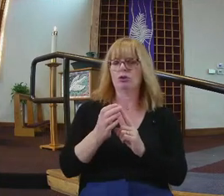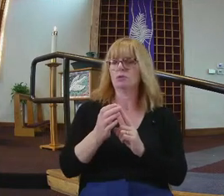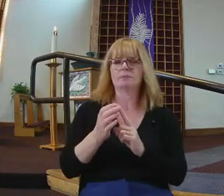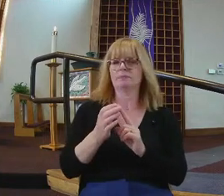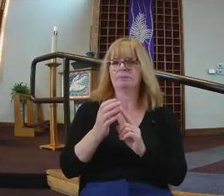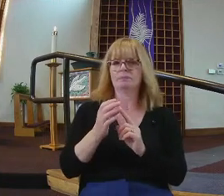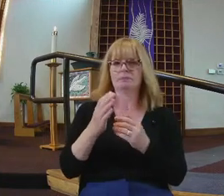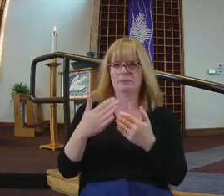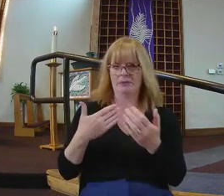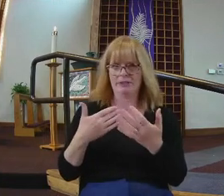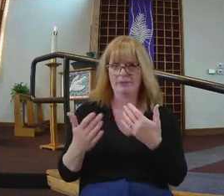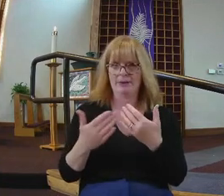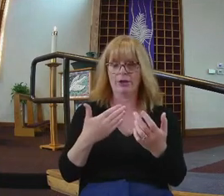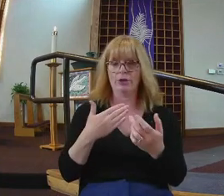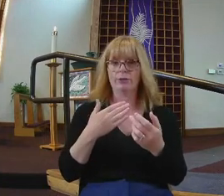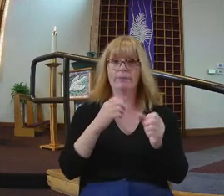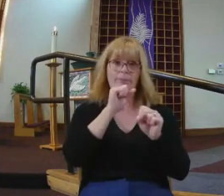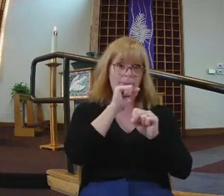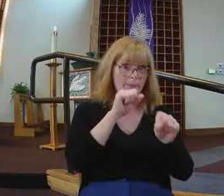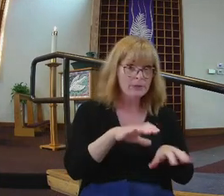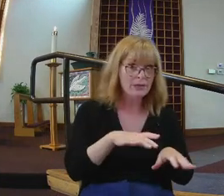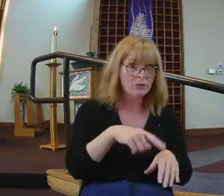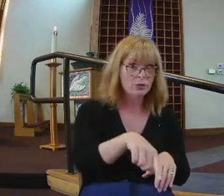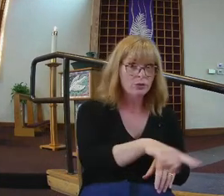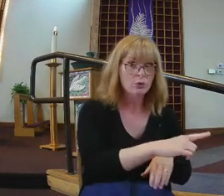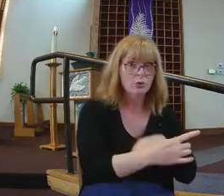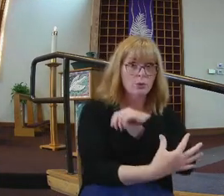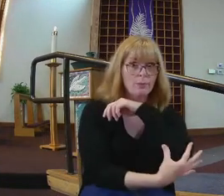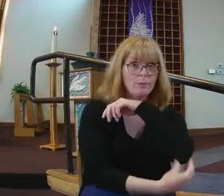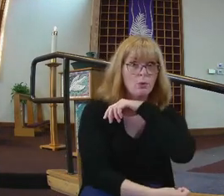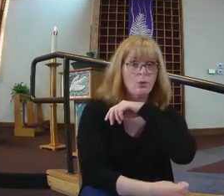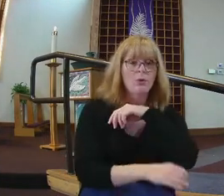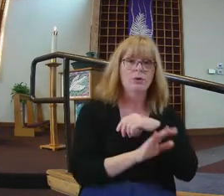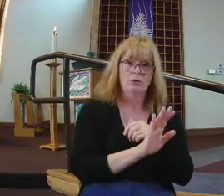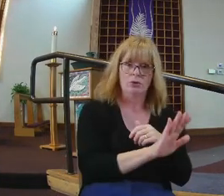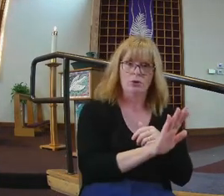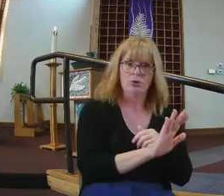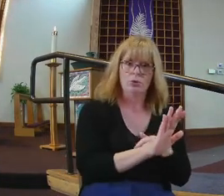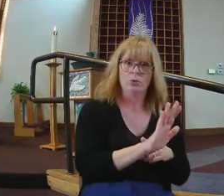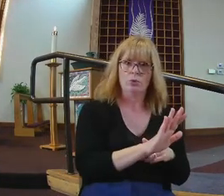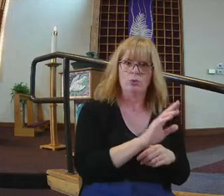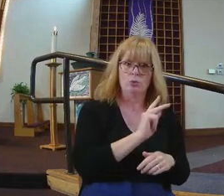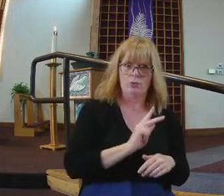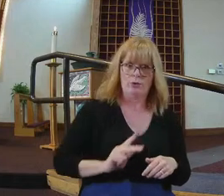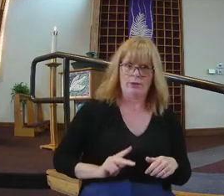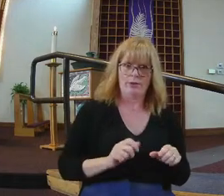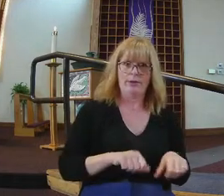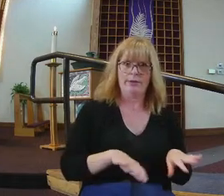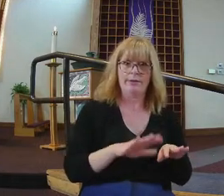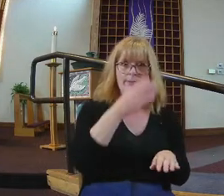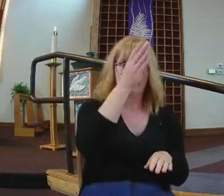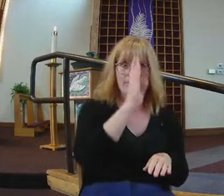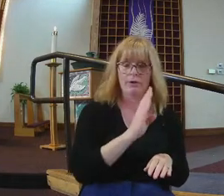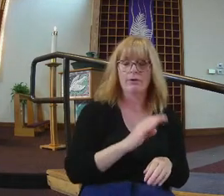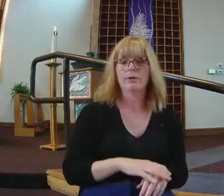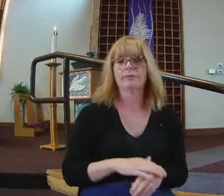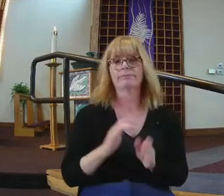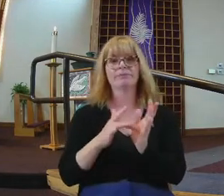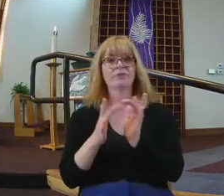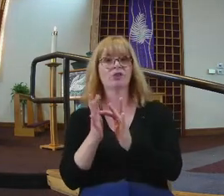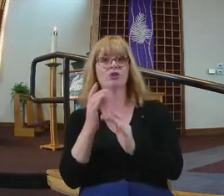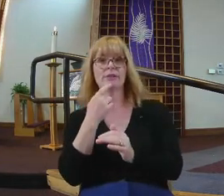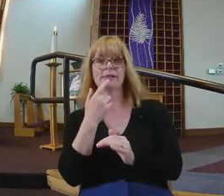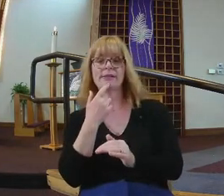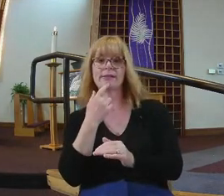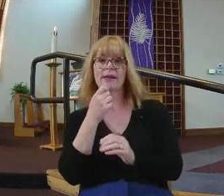Blessed are you who are poor, for yours is the kingdom of God, Jesus says. Blessed are